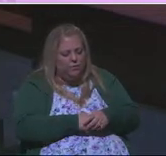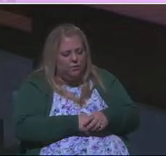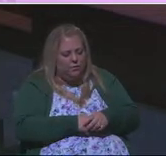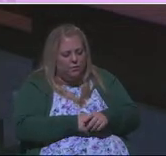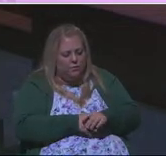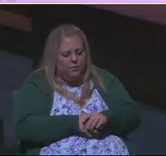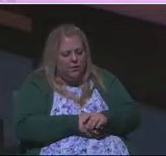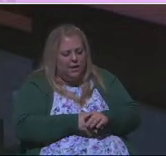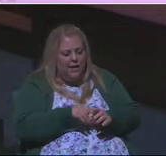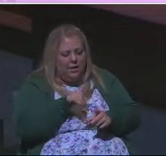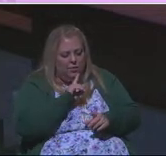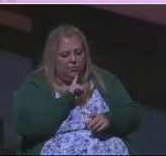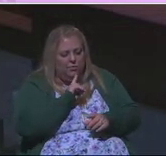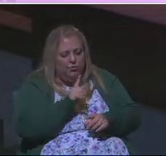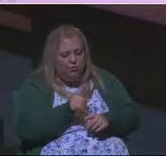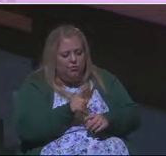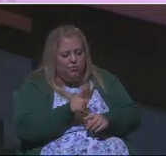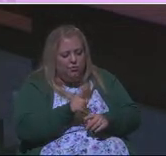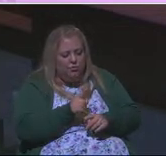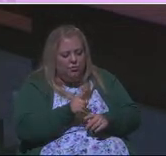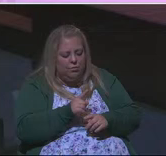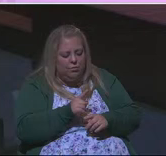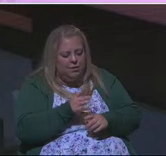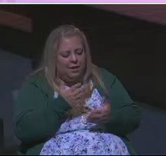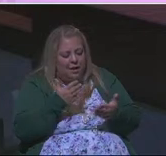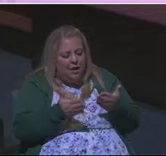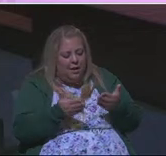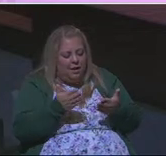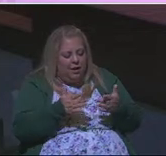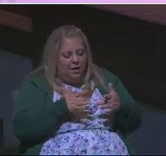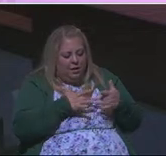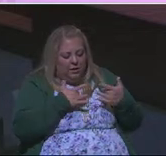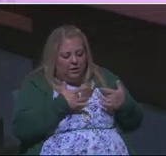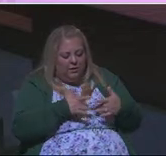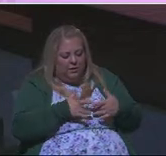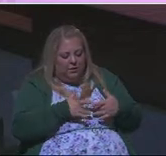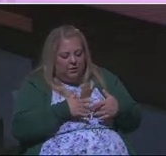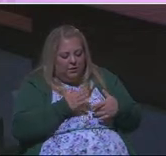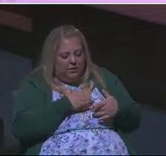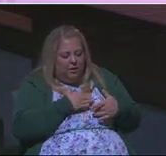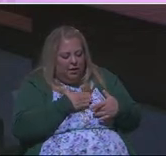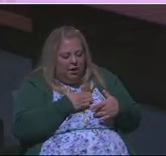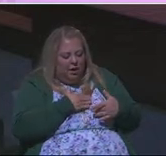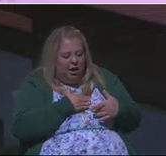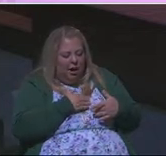And the truth of the matter is right now, I don't know, maybe your heart is even racing at this moment.